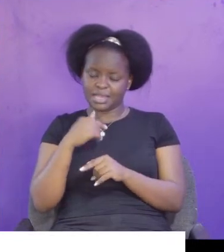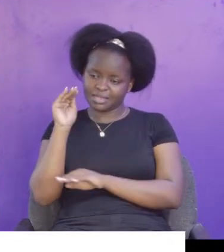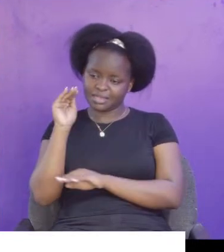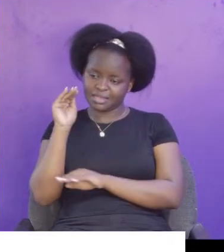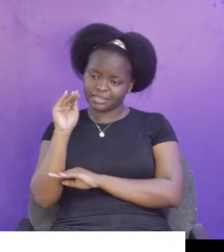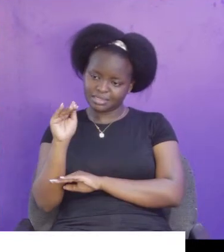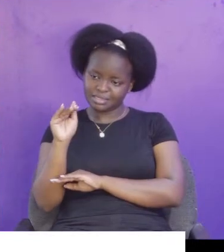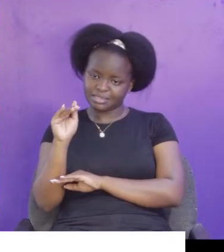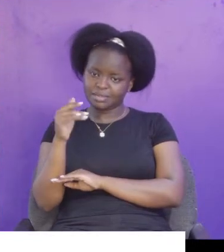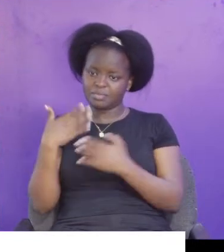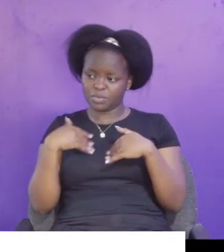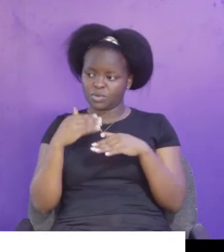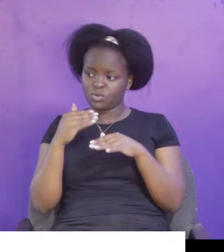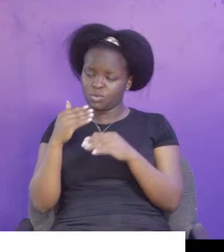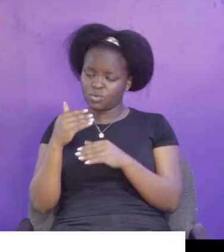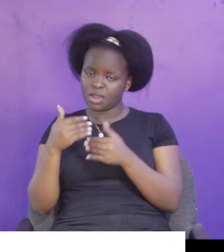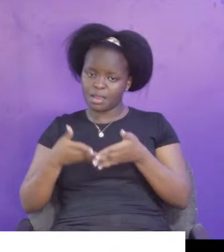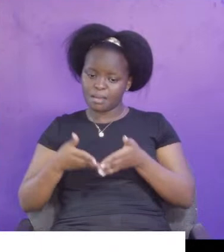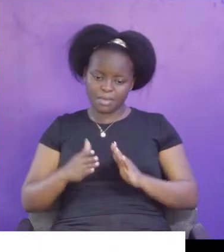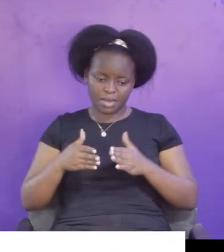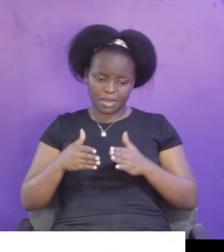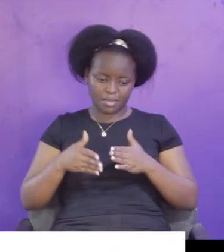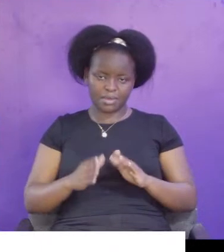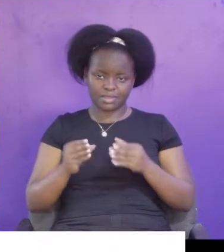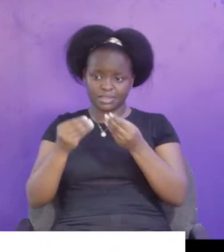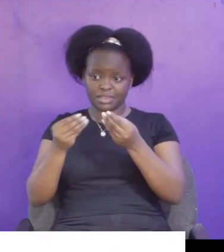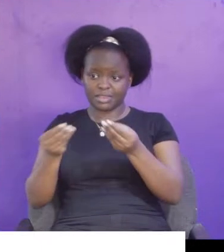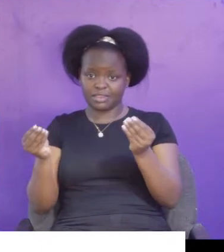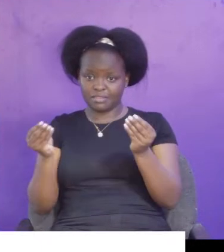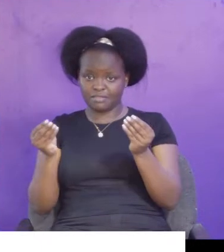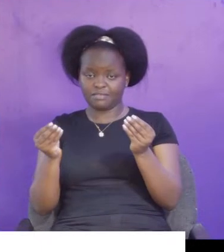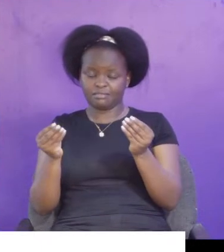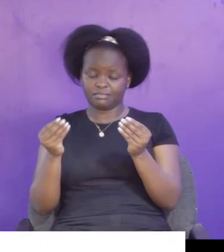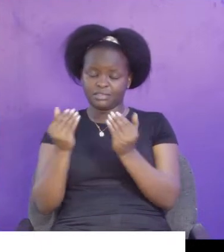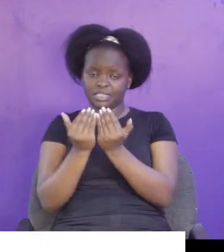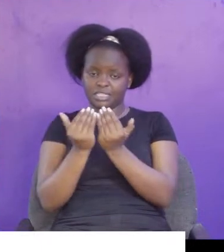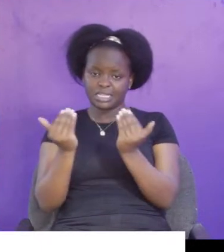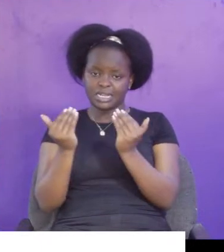babies. Give your child a meaningful name,